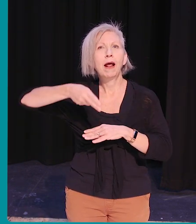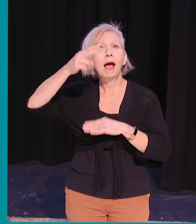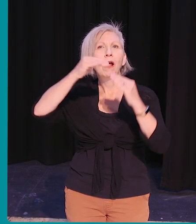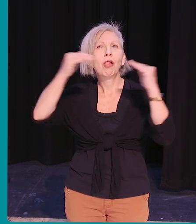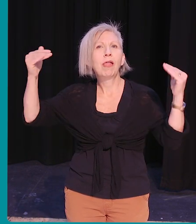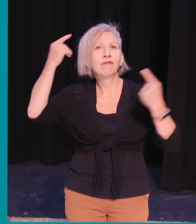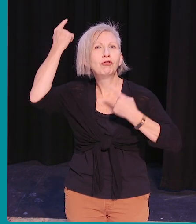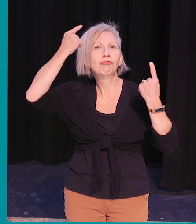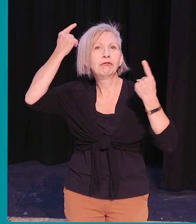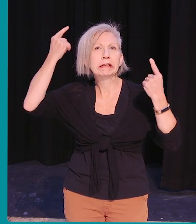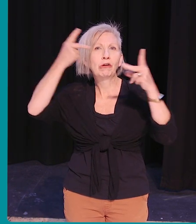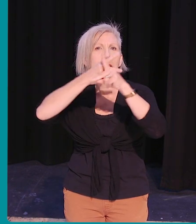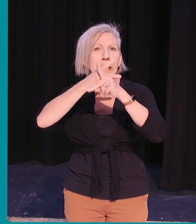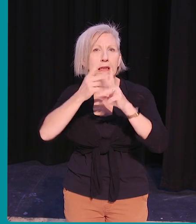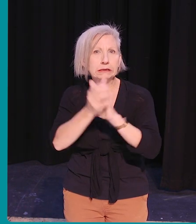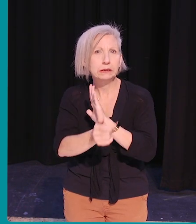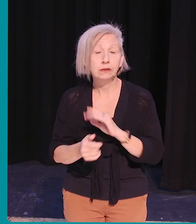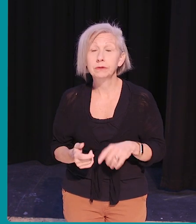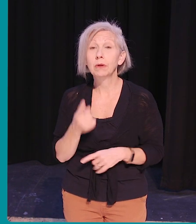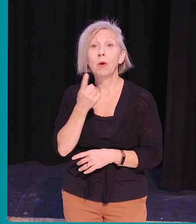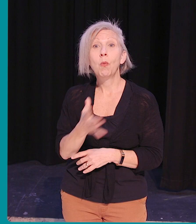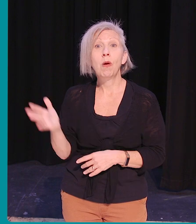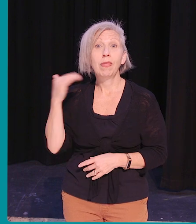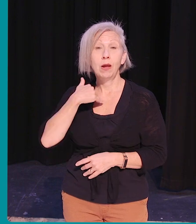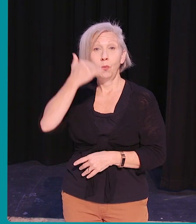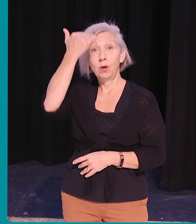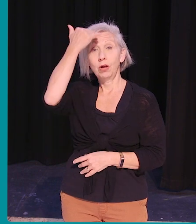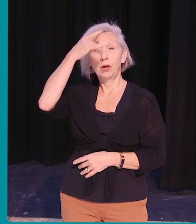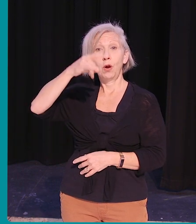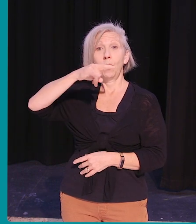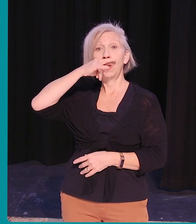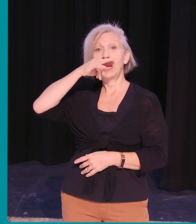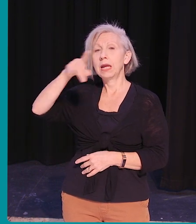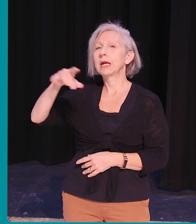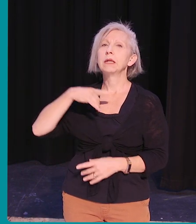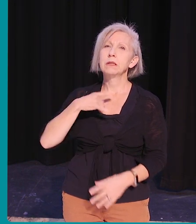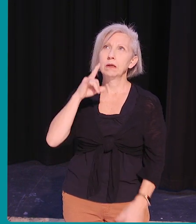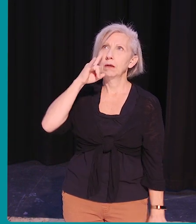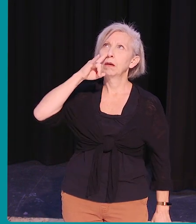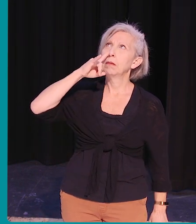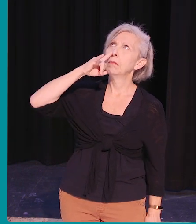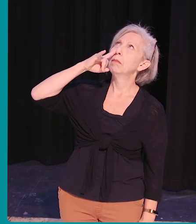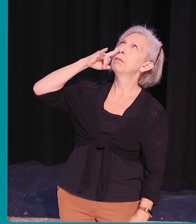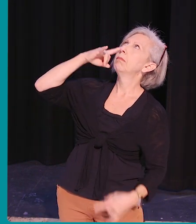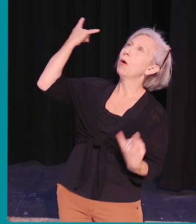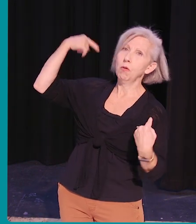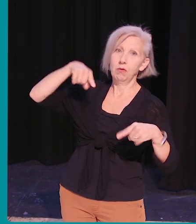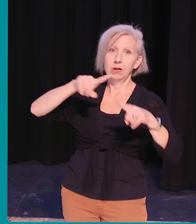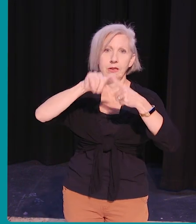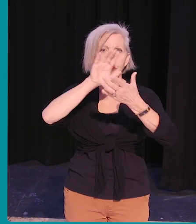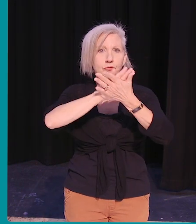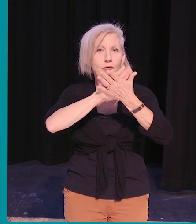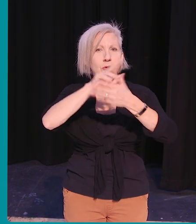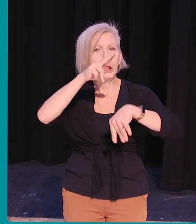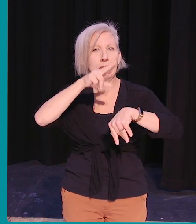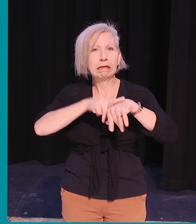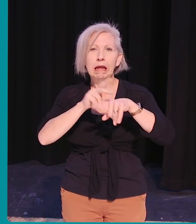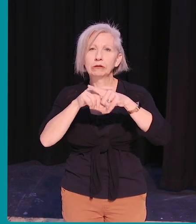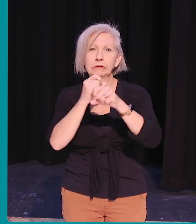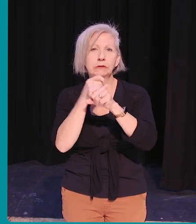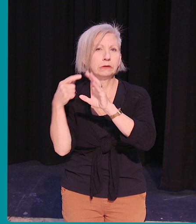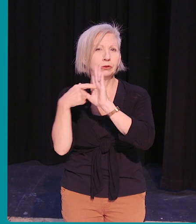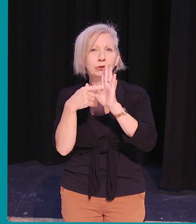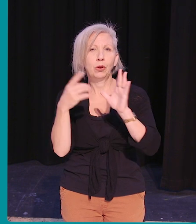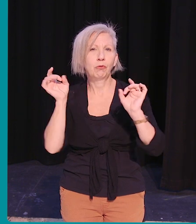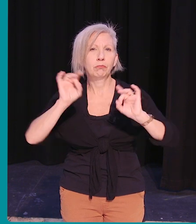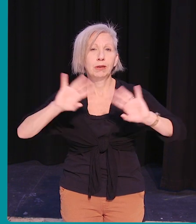Okay. So one of the things we know is that kids are absolutely bored out of their minds in school, right? The national data is horrific, right? So like the